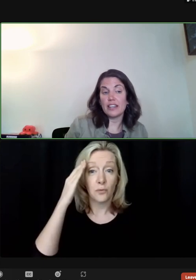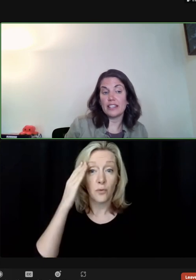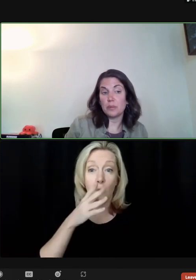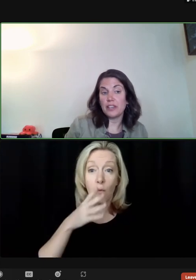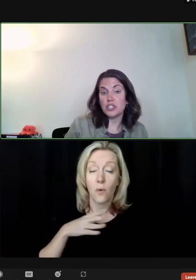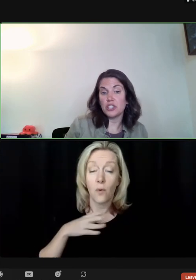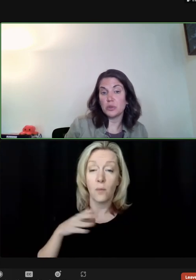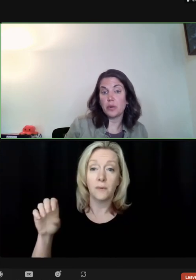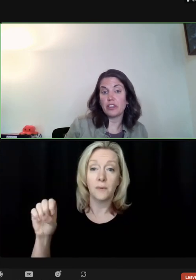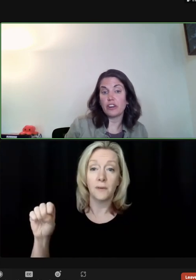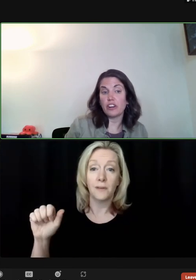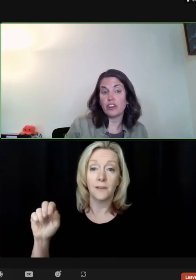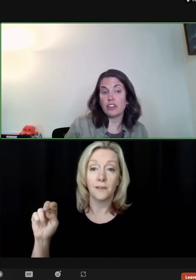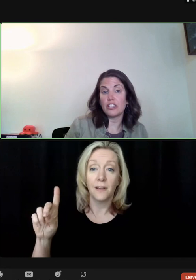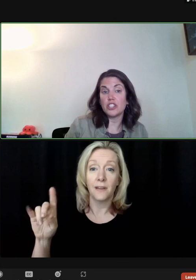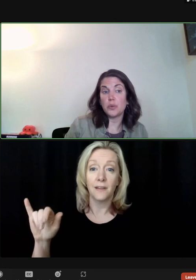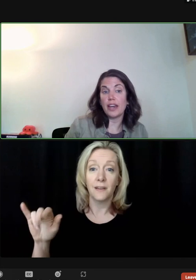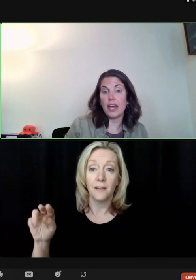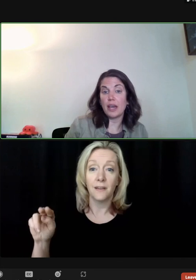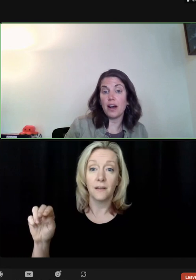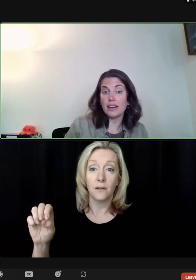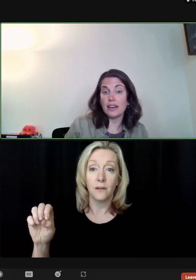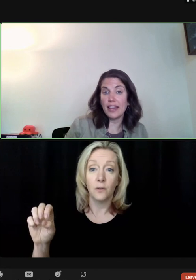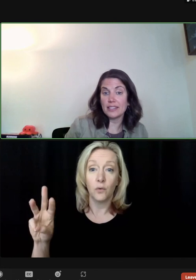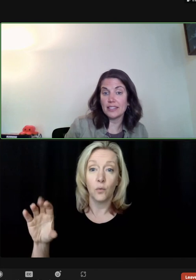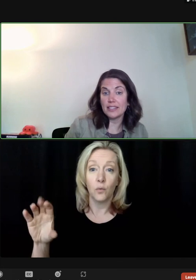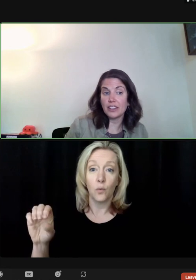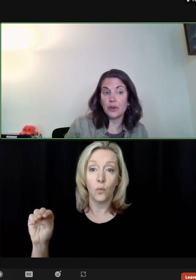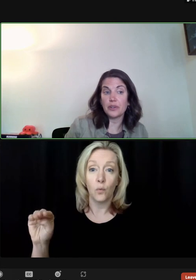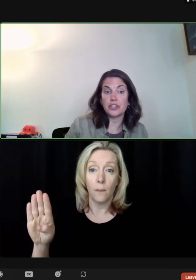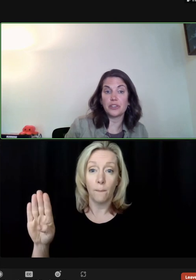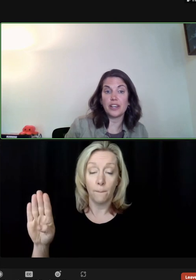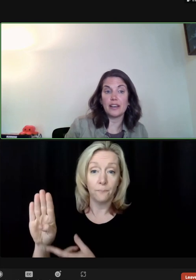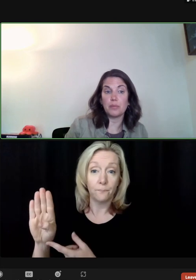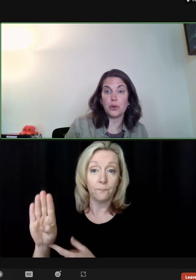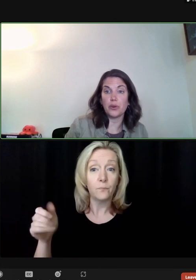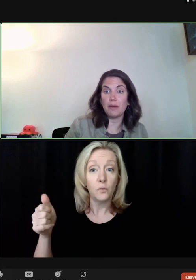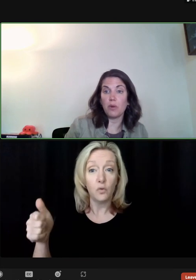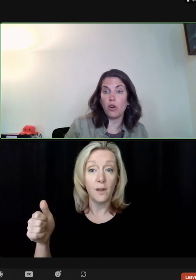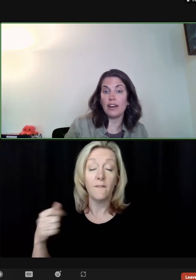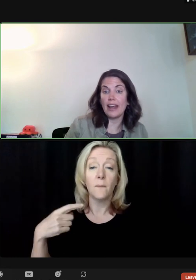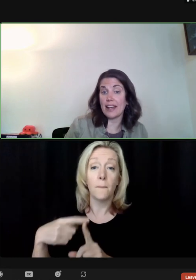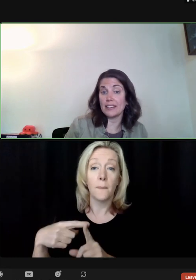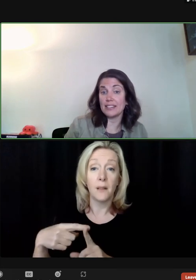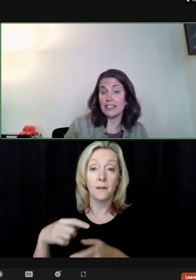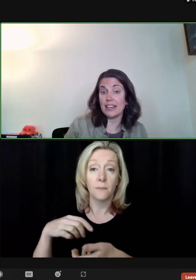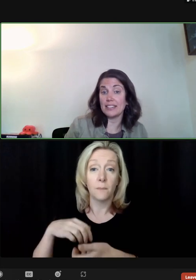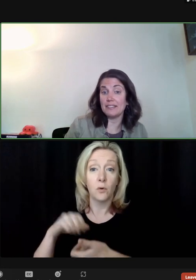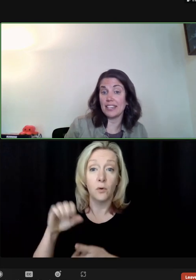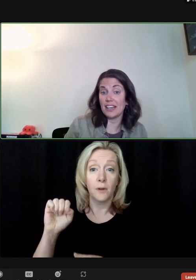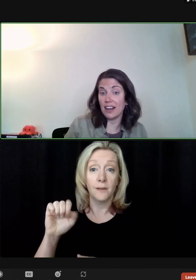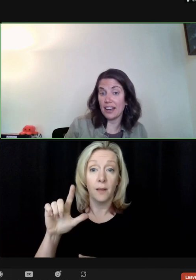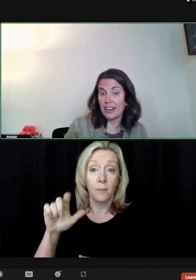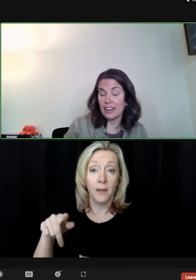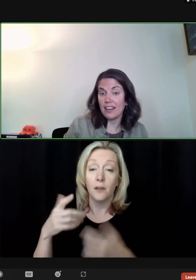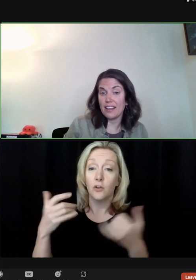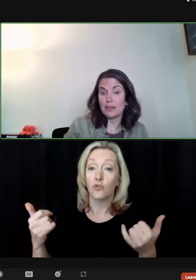her and there's an SLP that she's working with are currently doing a podcast and going to create a program on AAC